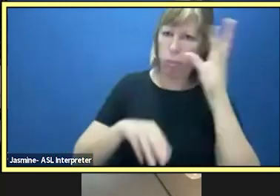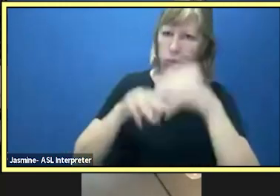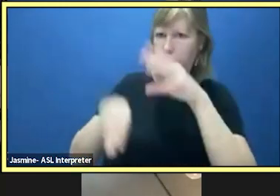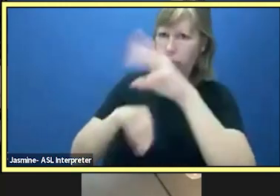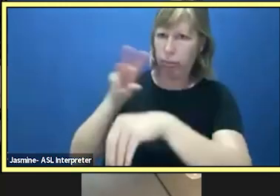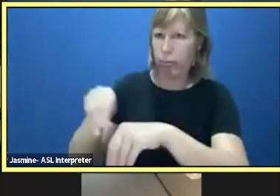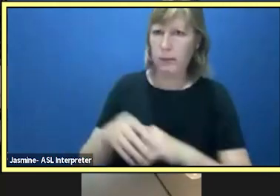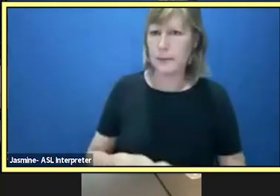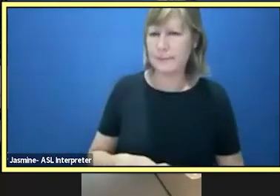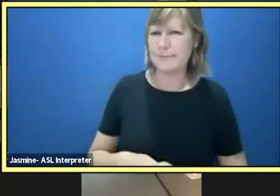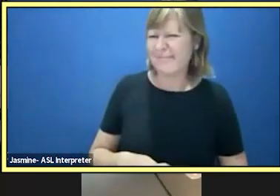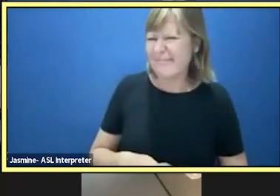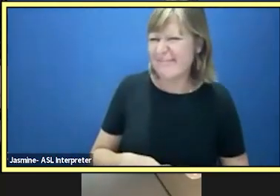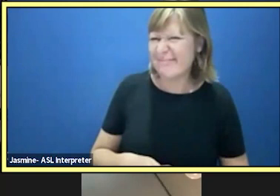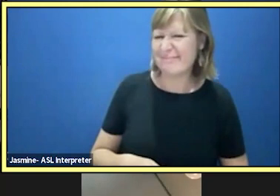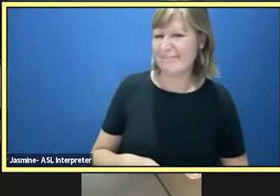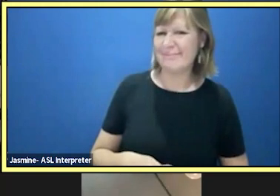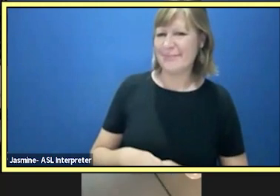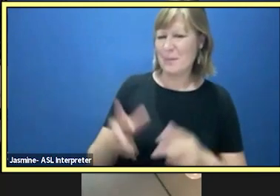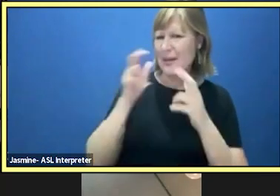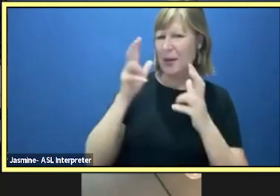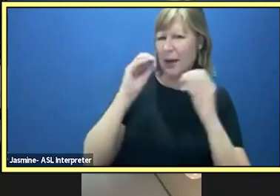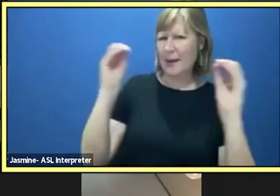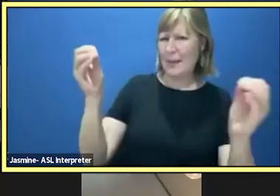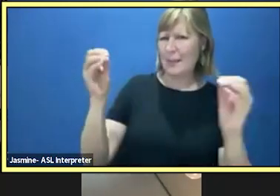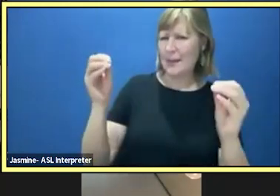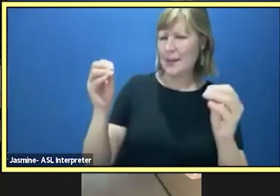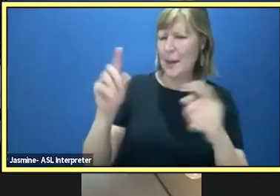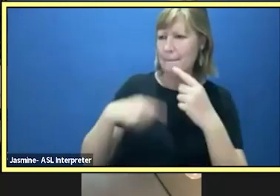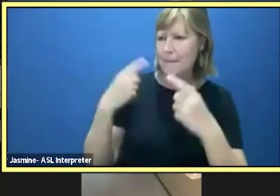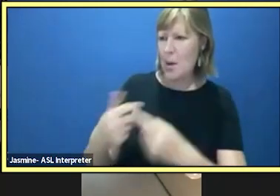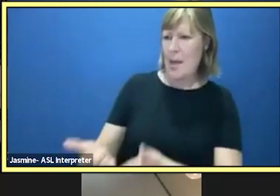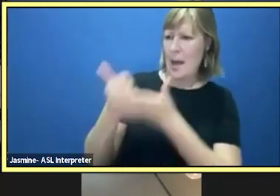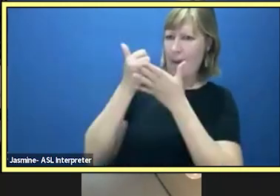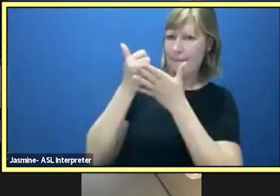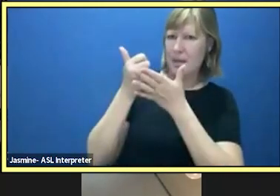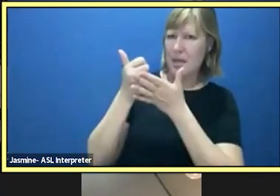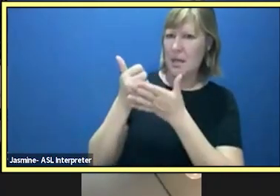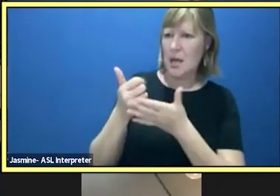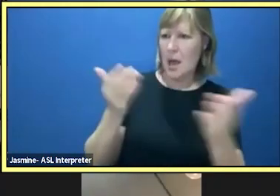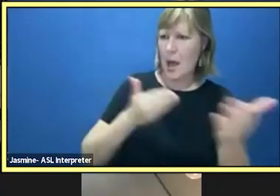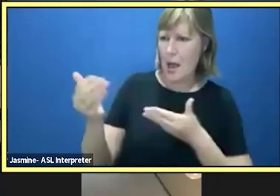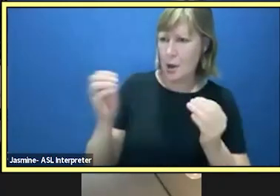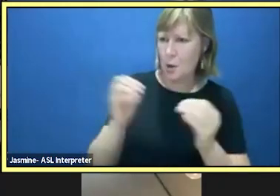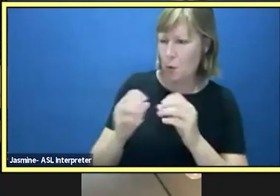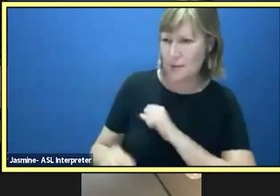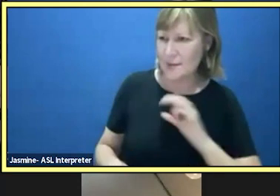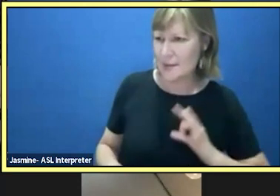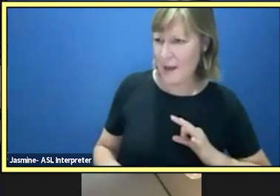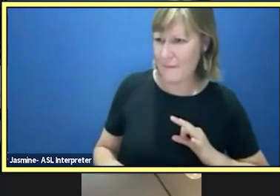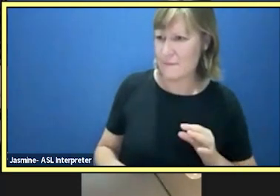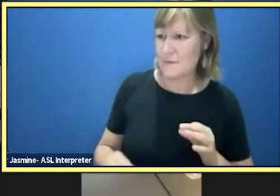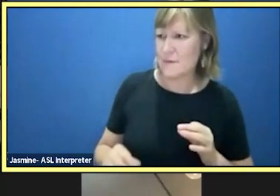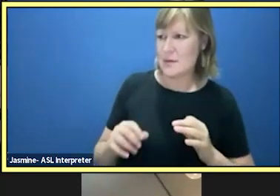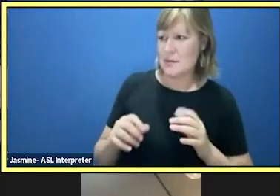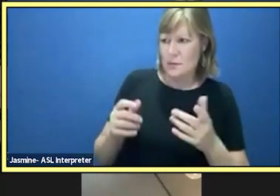have a hard time getting staff people. I don't hear anything addressing the real problems we've been having. I hear another layer of bureaucracy that the